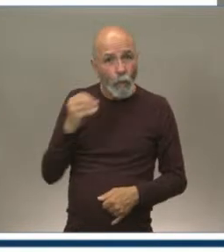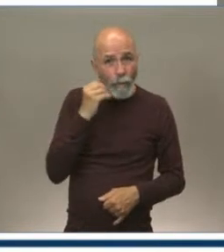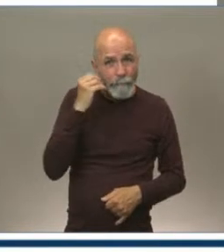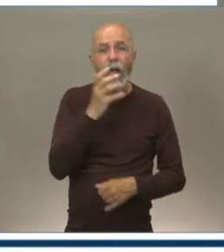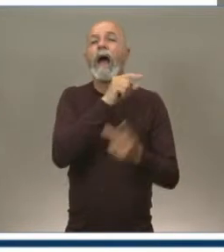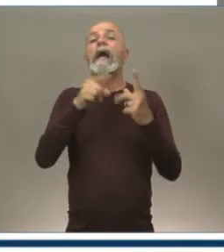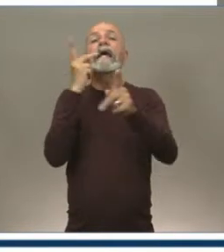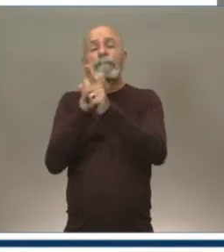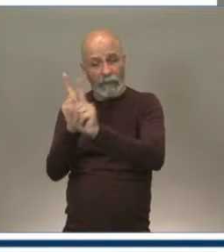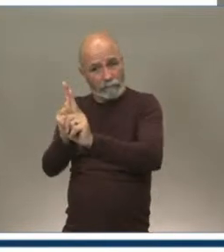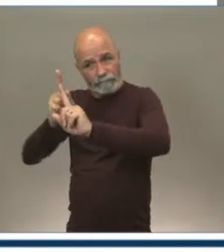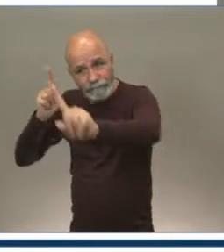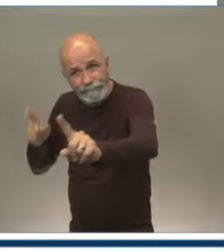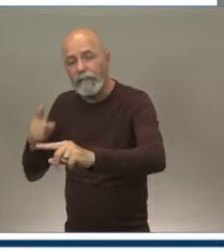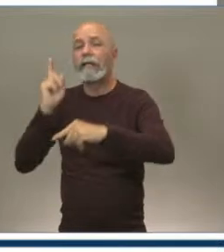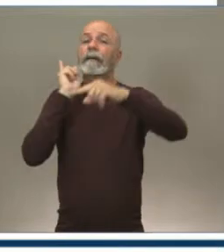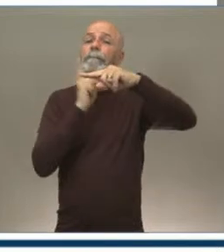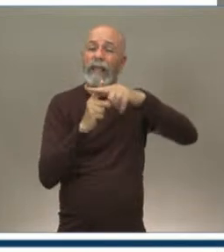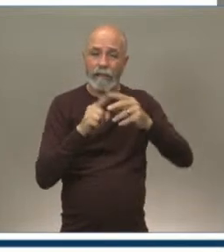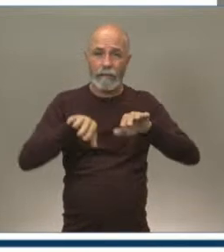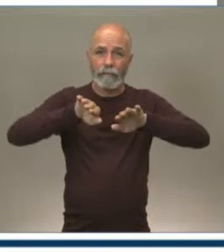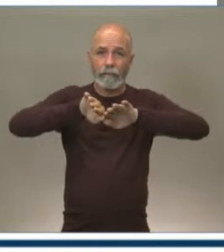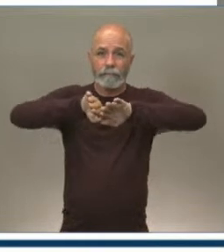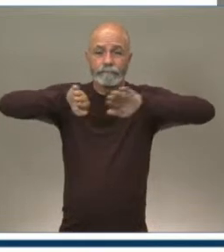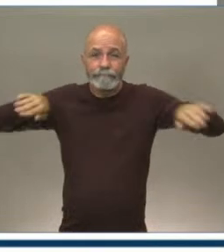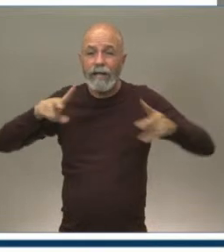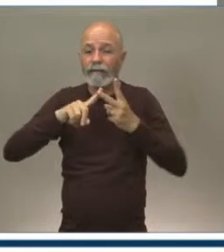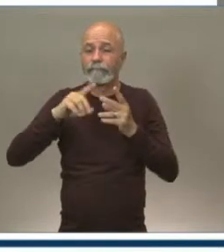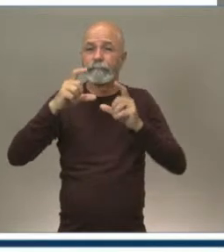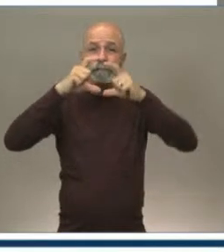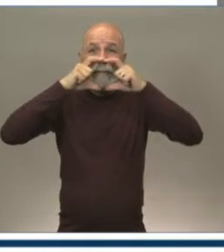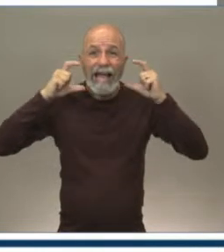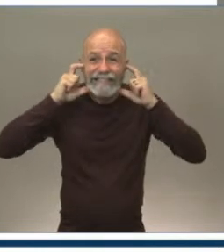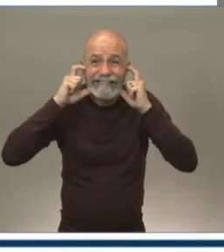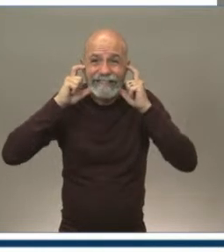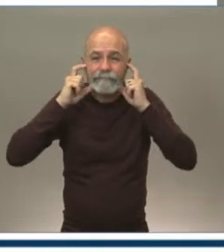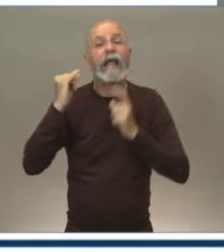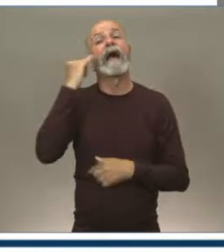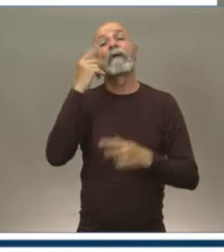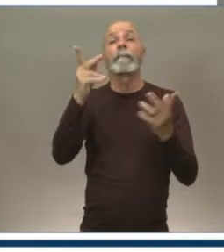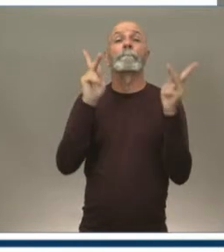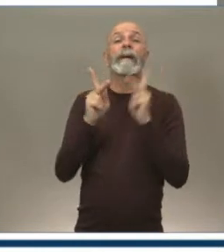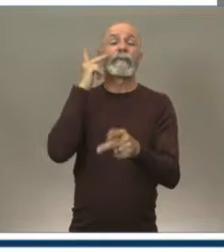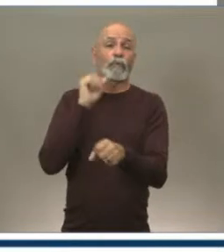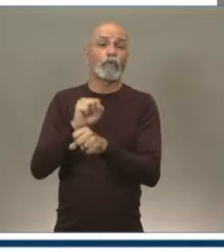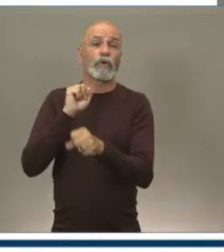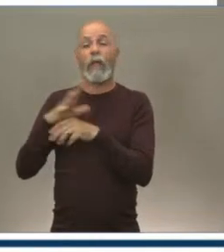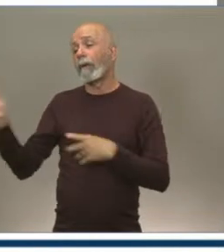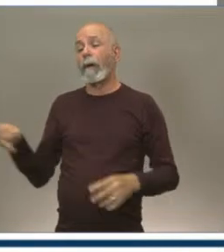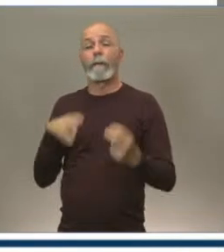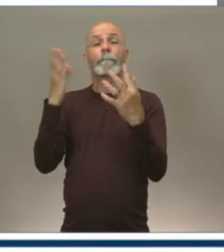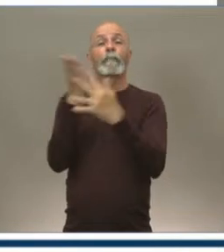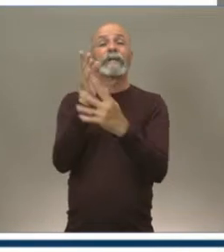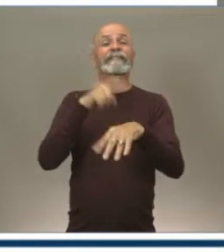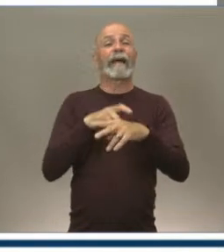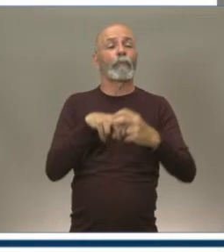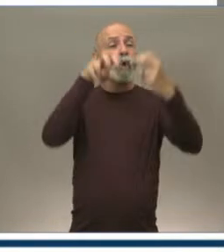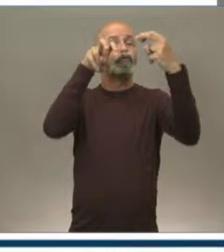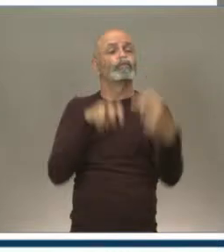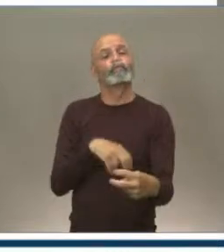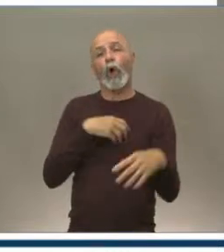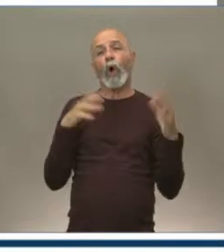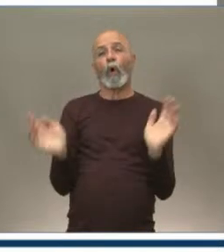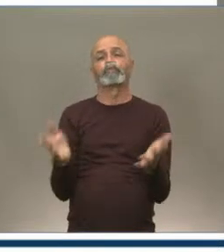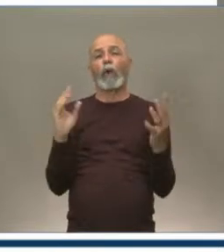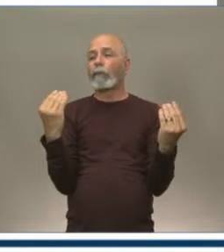call the social aspects of the workplace, lunch rooms, break rooms, where people are forgetting that we still have to be very careful about how we